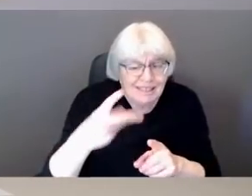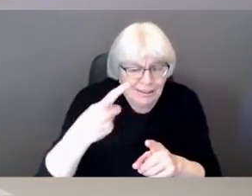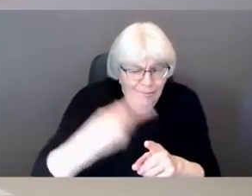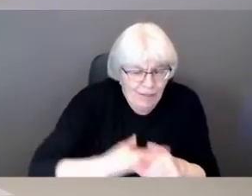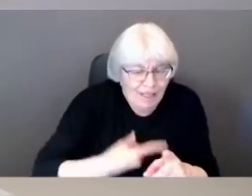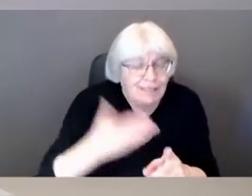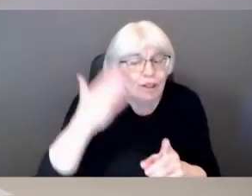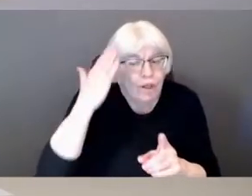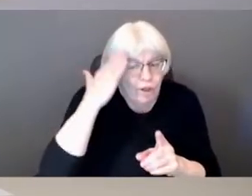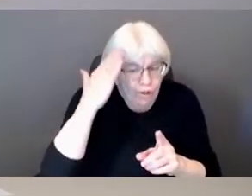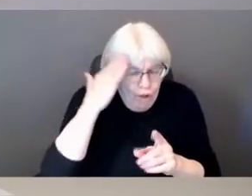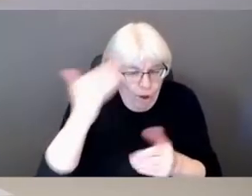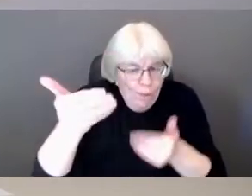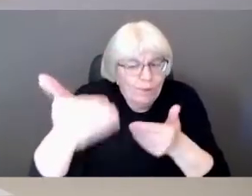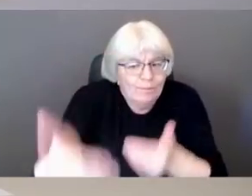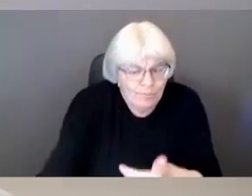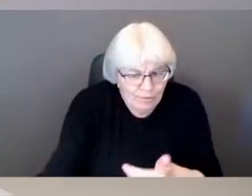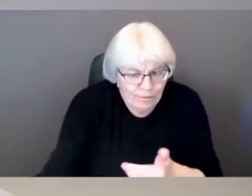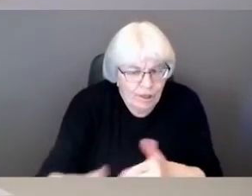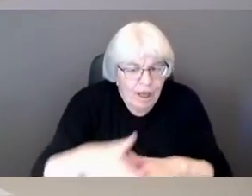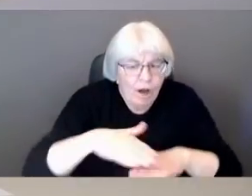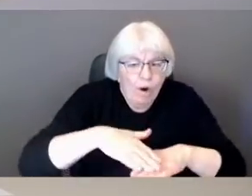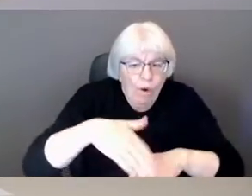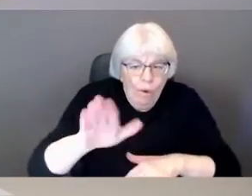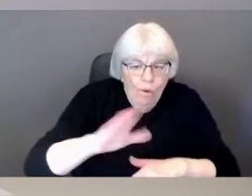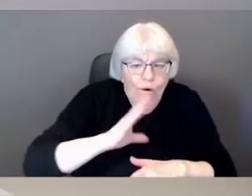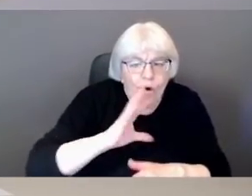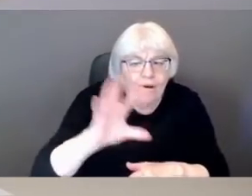over 50% of those 80 years of age and